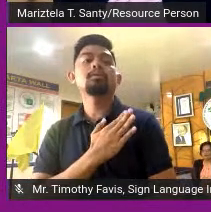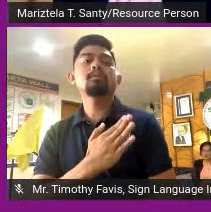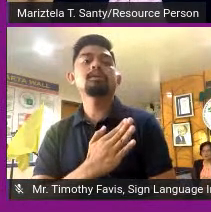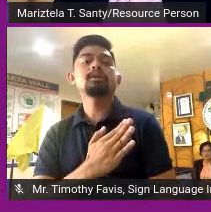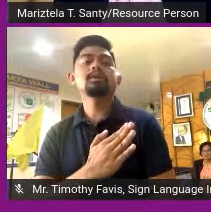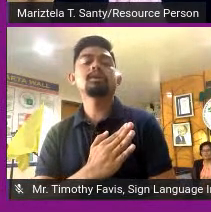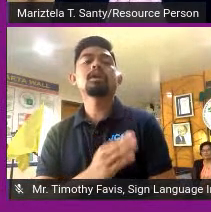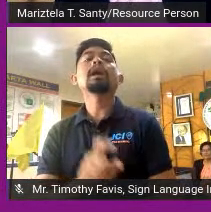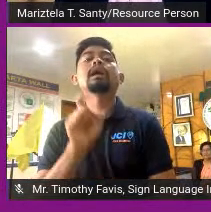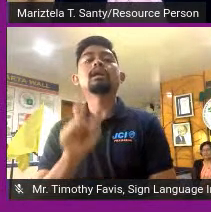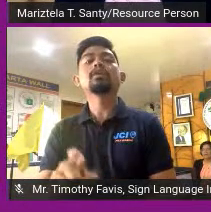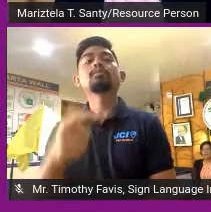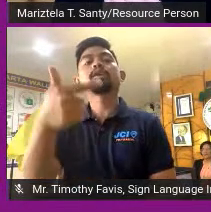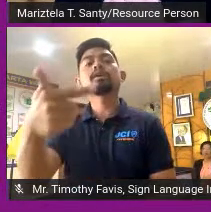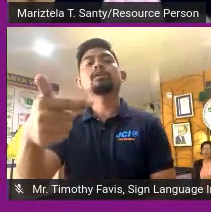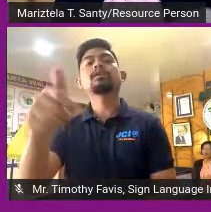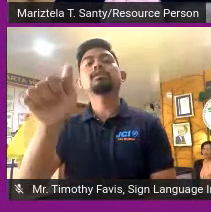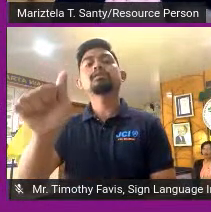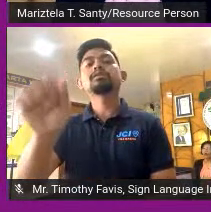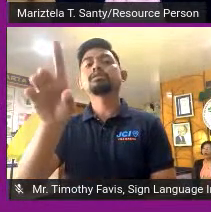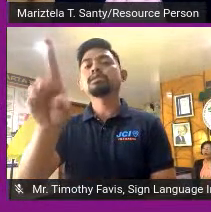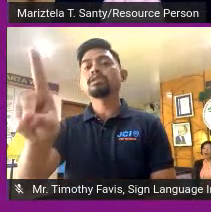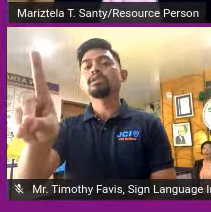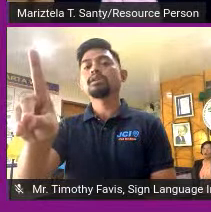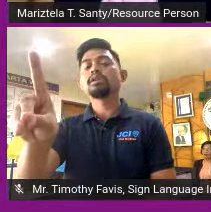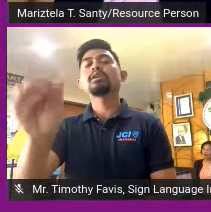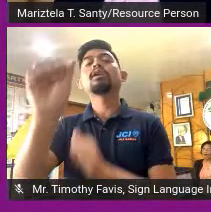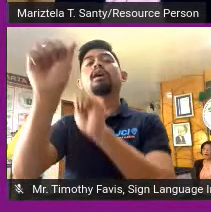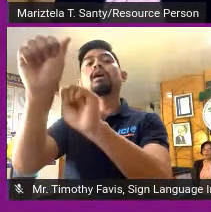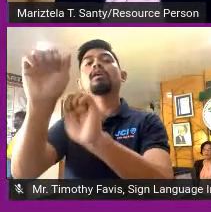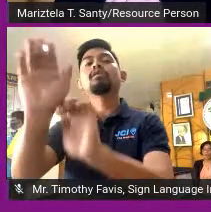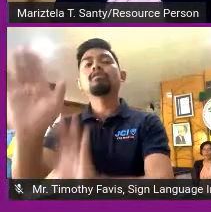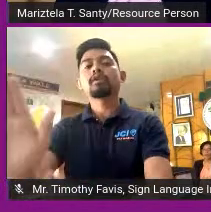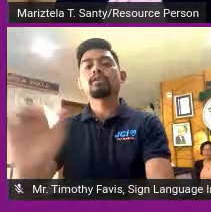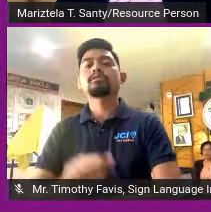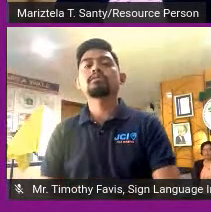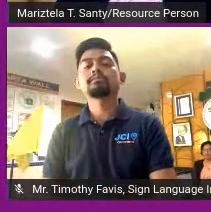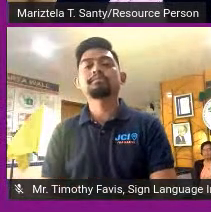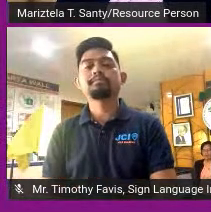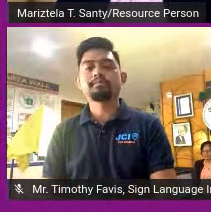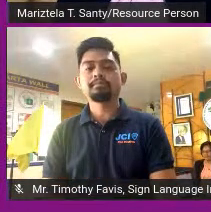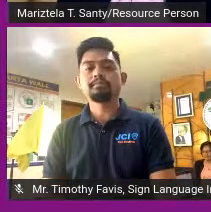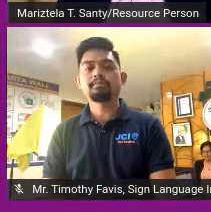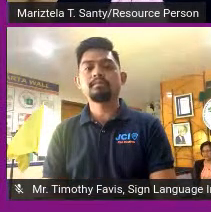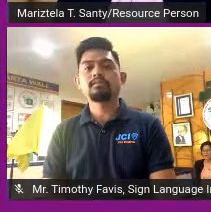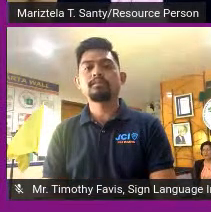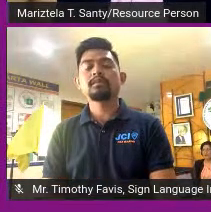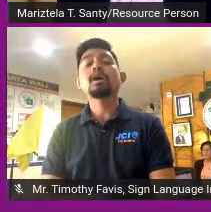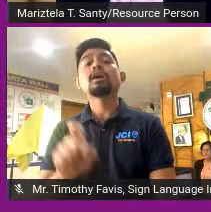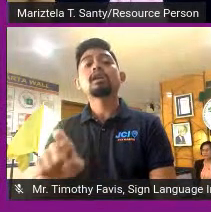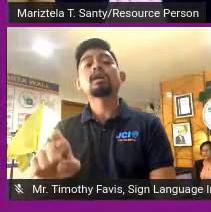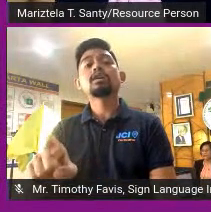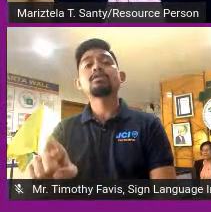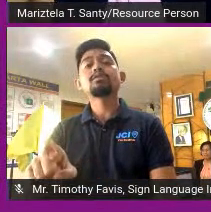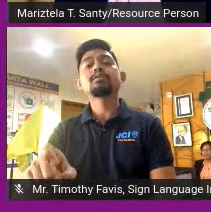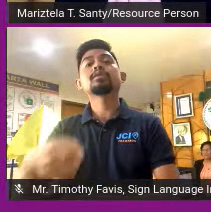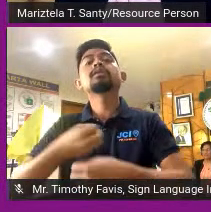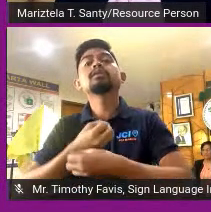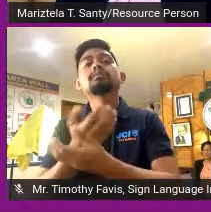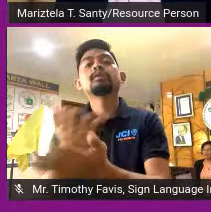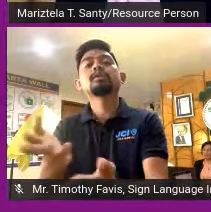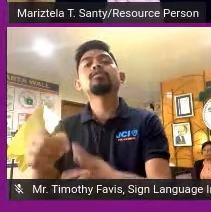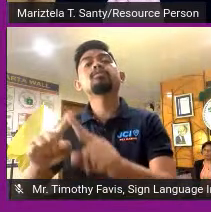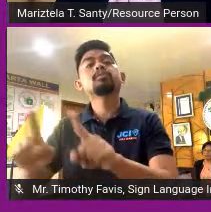God advocates and to roll out with the different mandates as mandated